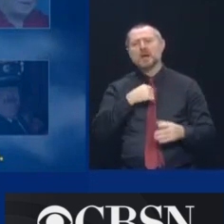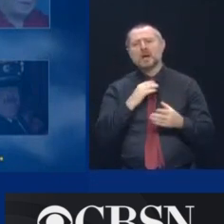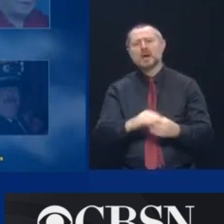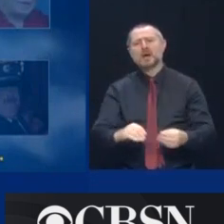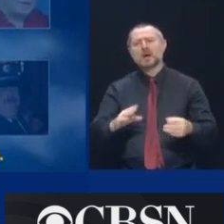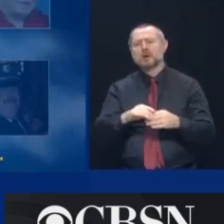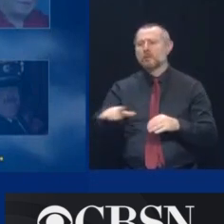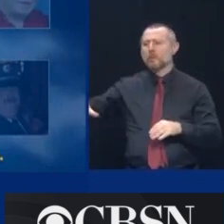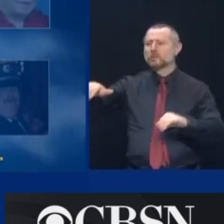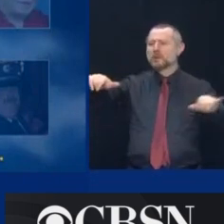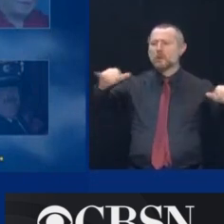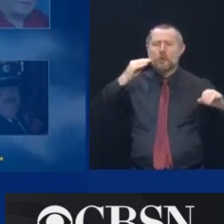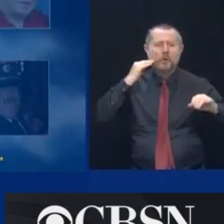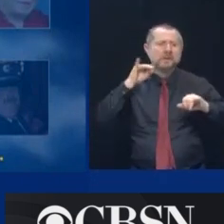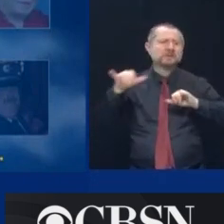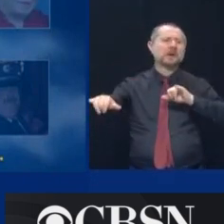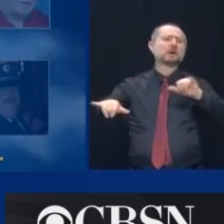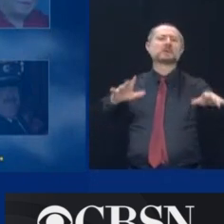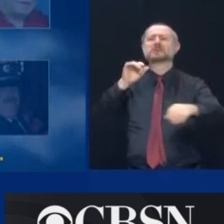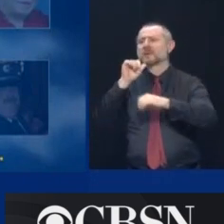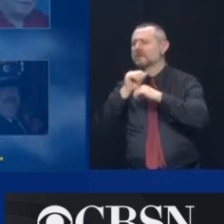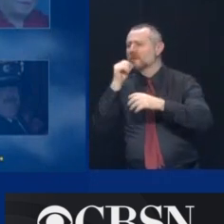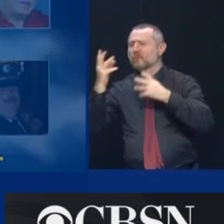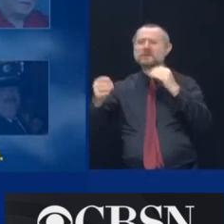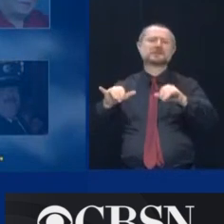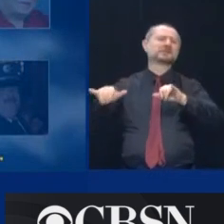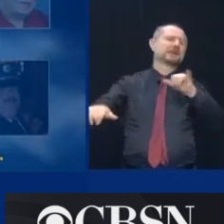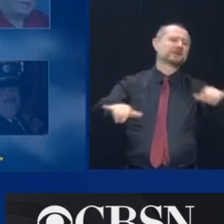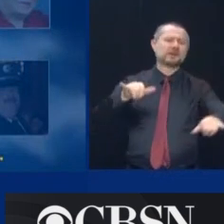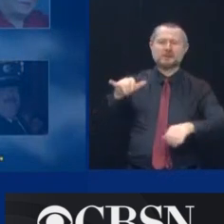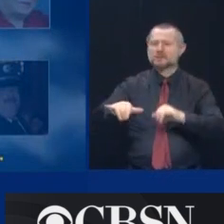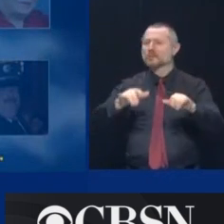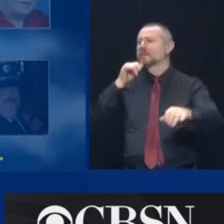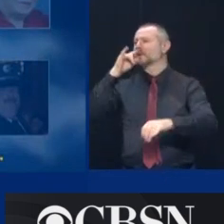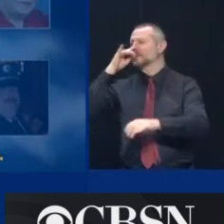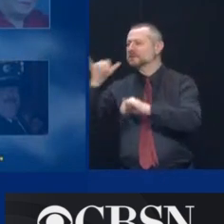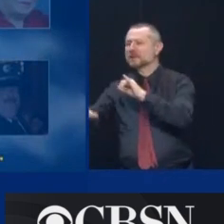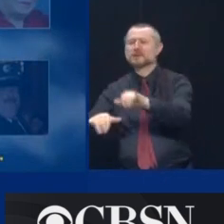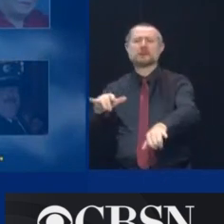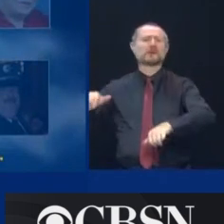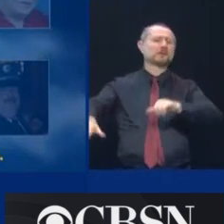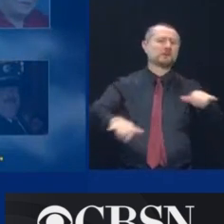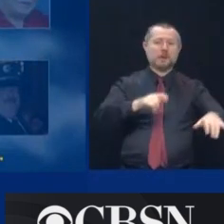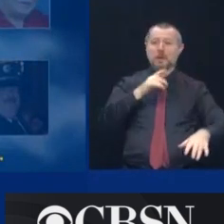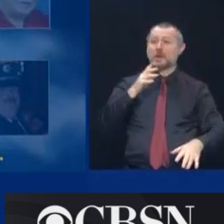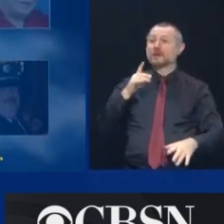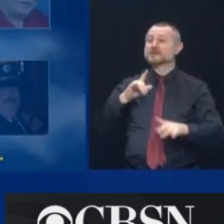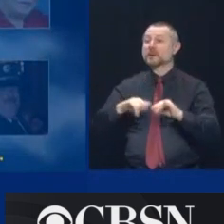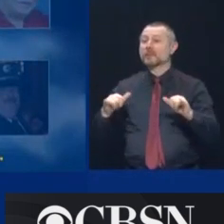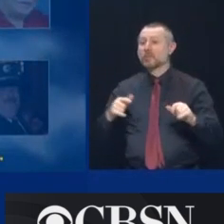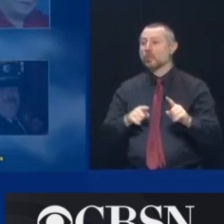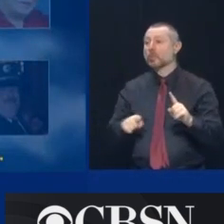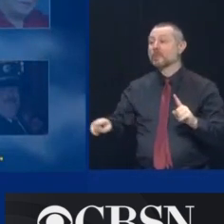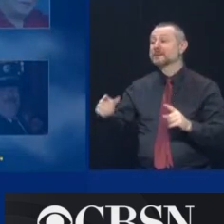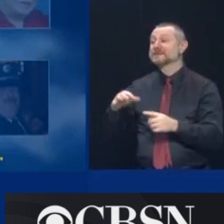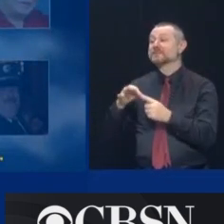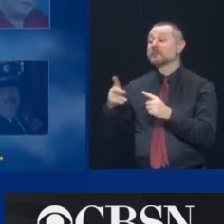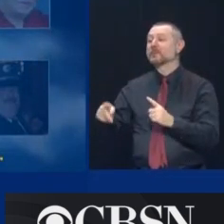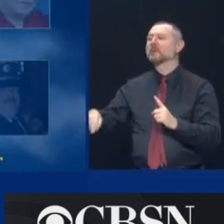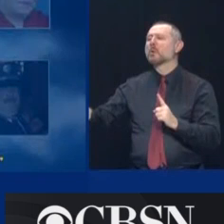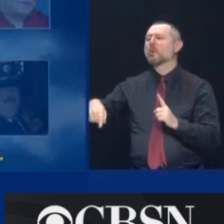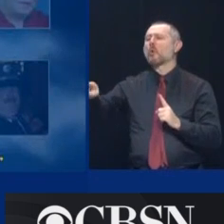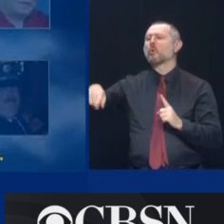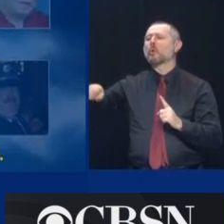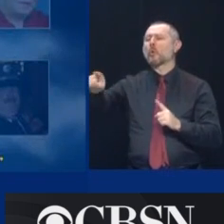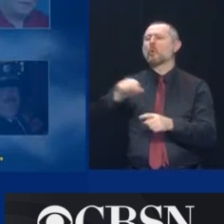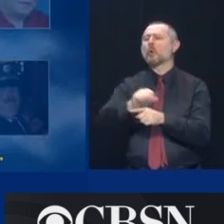home, it's dangerous, don't send the kids to school, stay home, stay home, stay home. Except you, essential worker, you